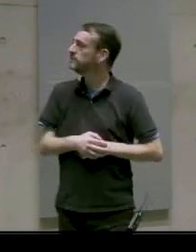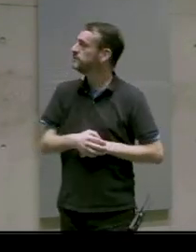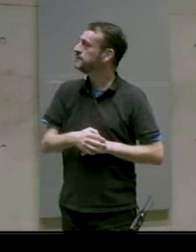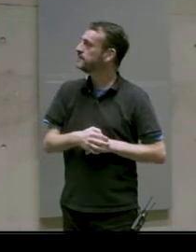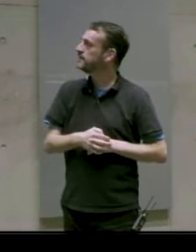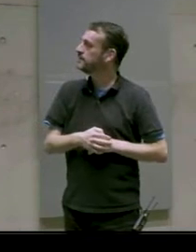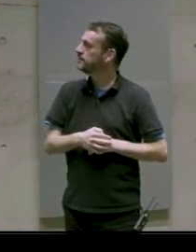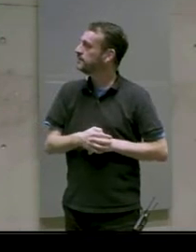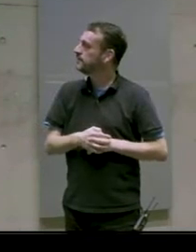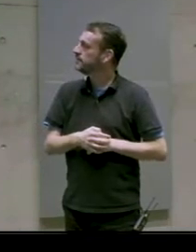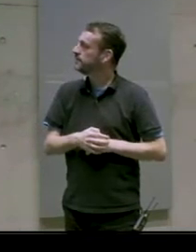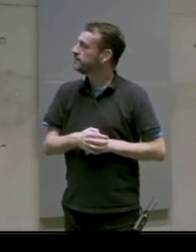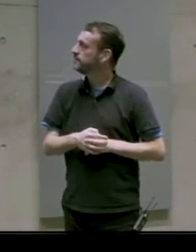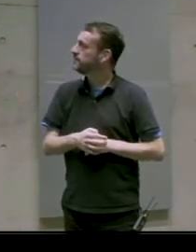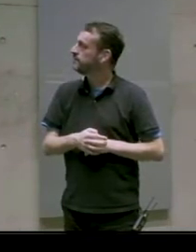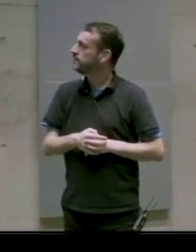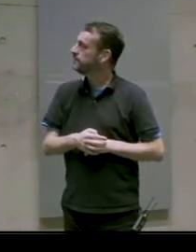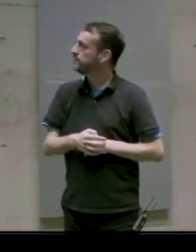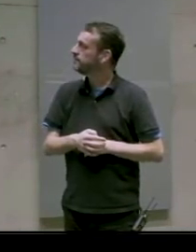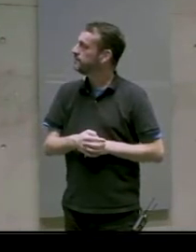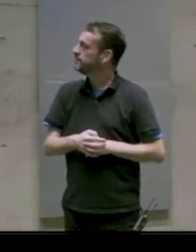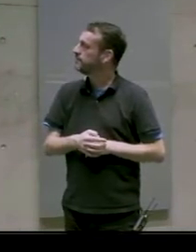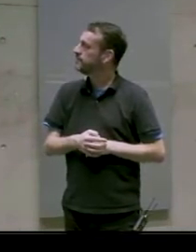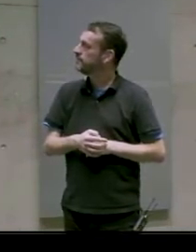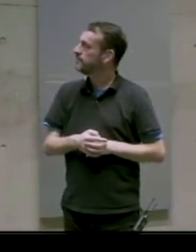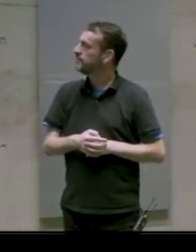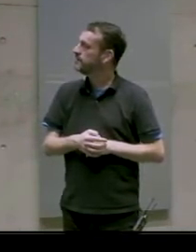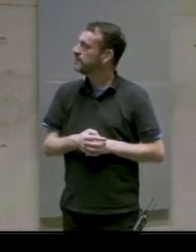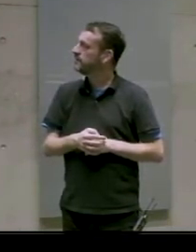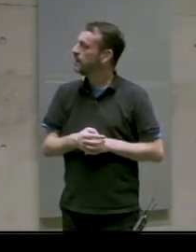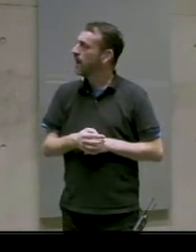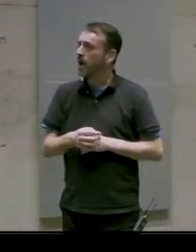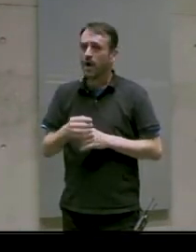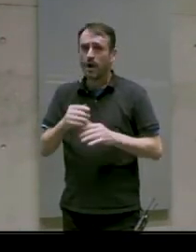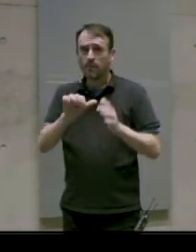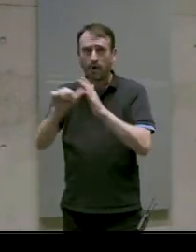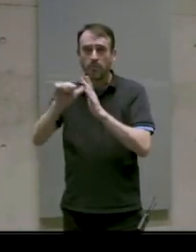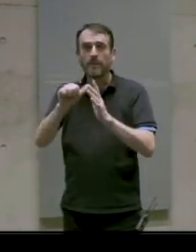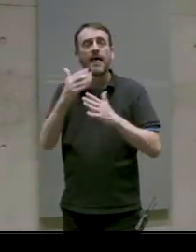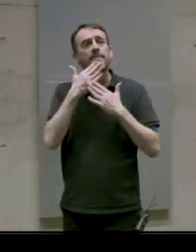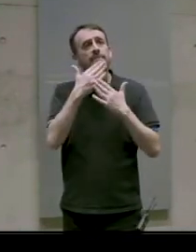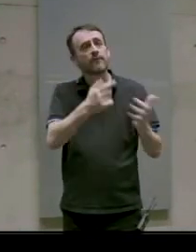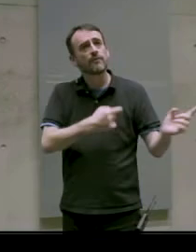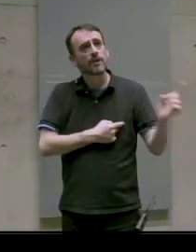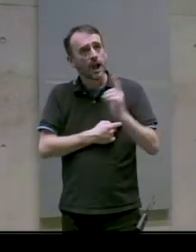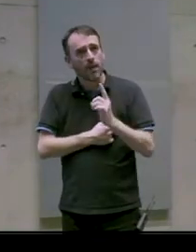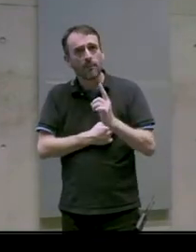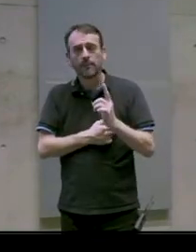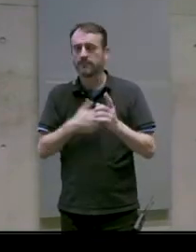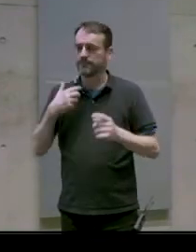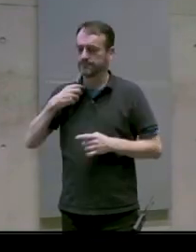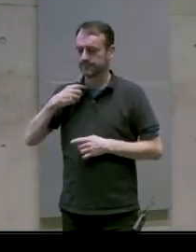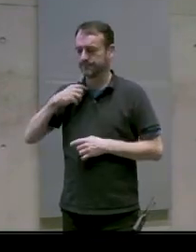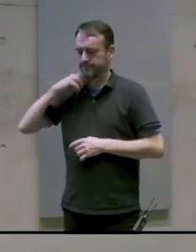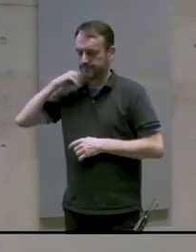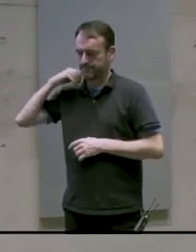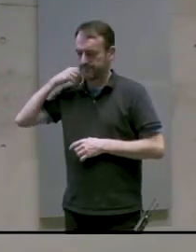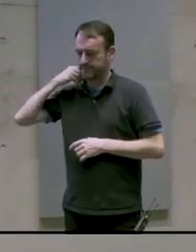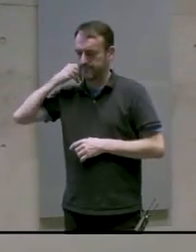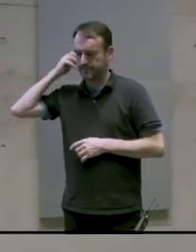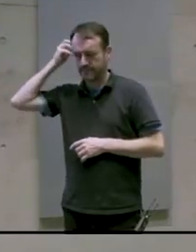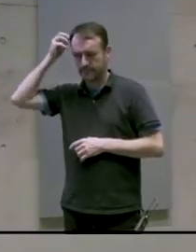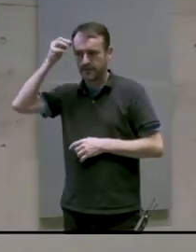how much I hate him? It's a... Thank you for coming in. I know... Right, I'll go quickly